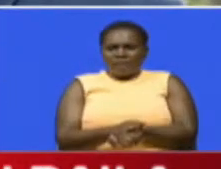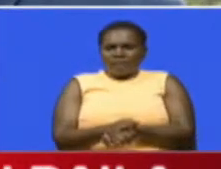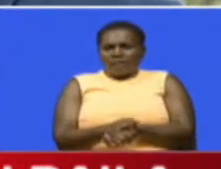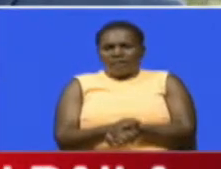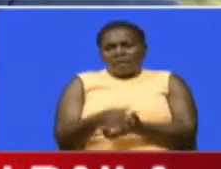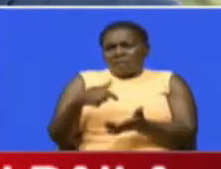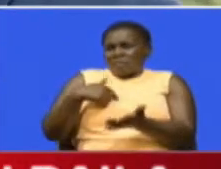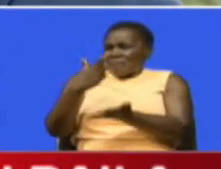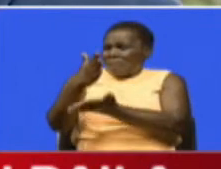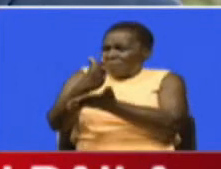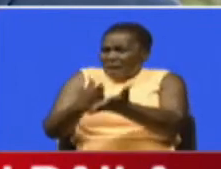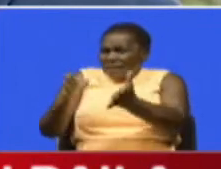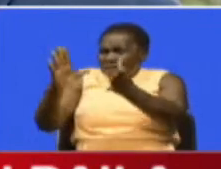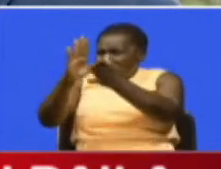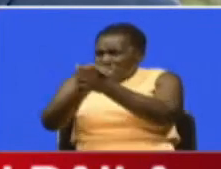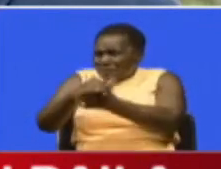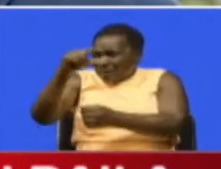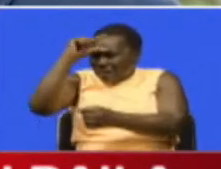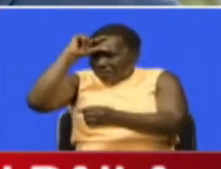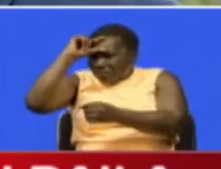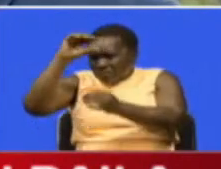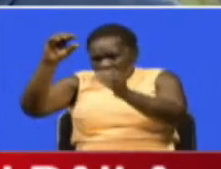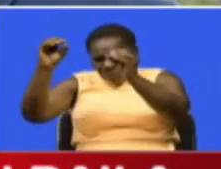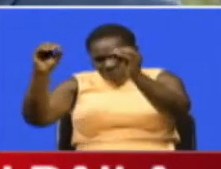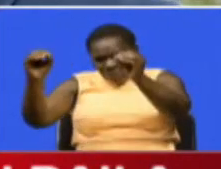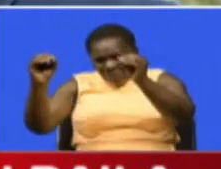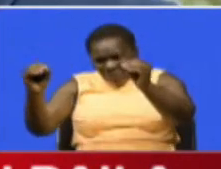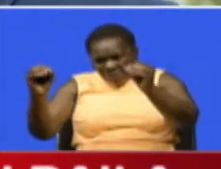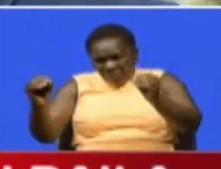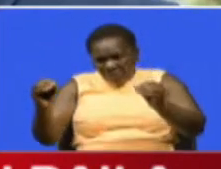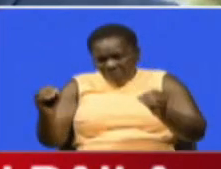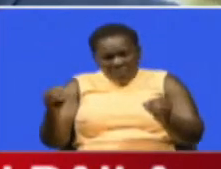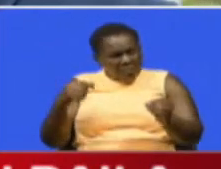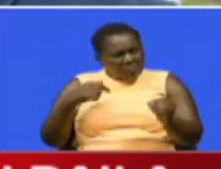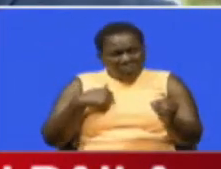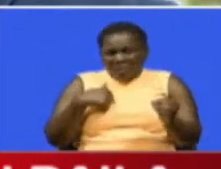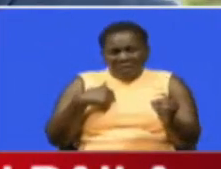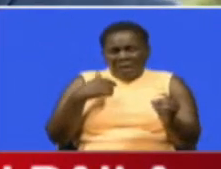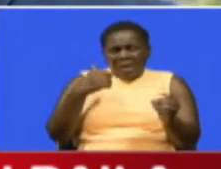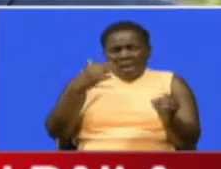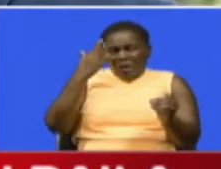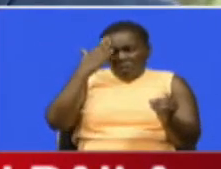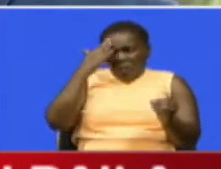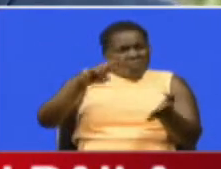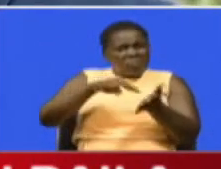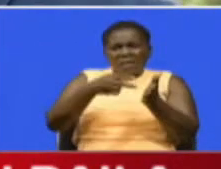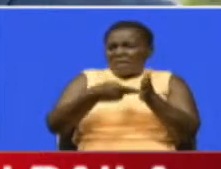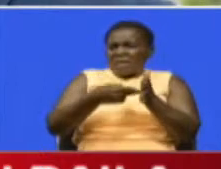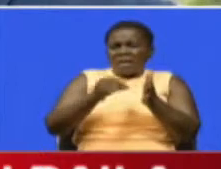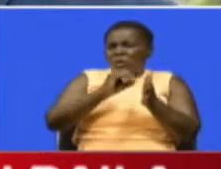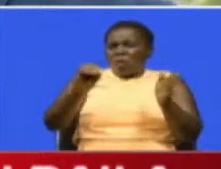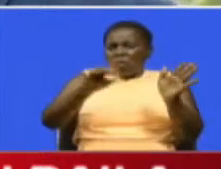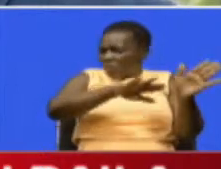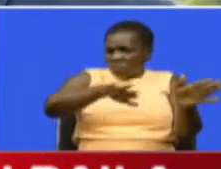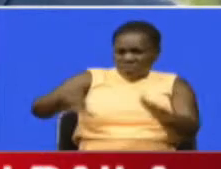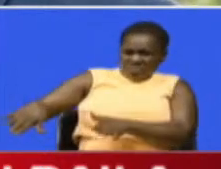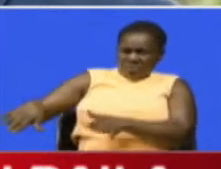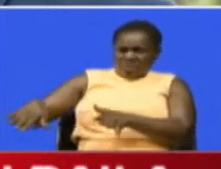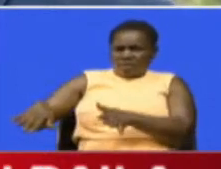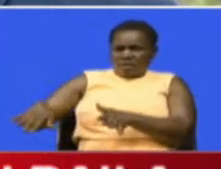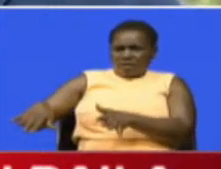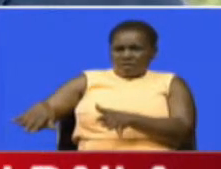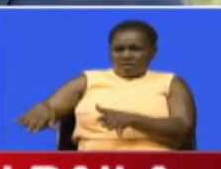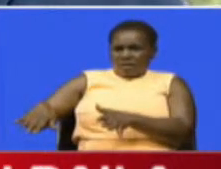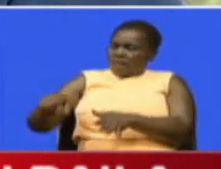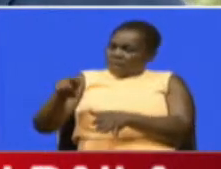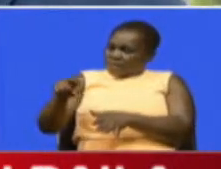I'm not part of the Jubilee government. I don't know what you mean by being sidelined, because he is supposed to be